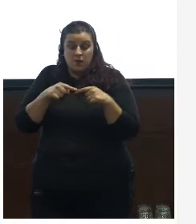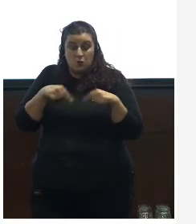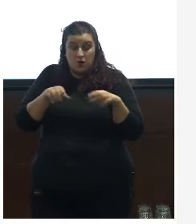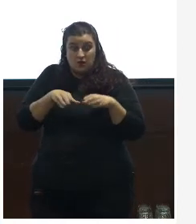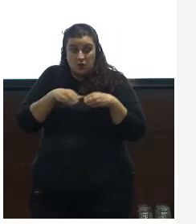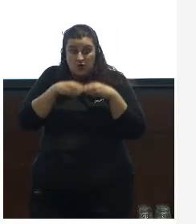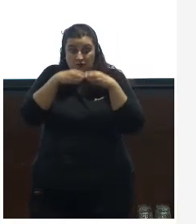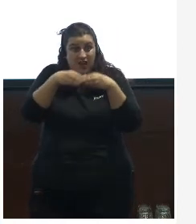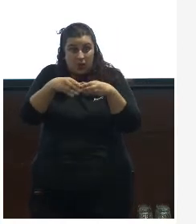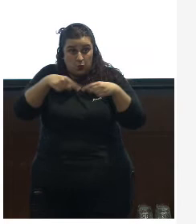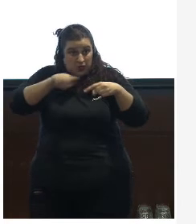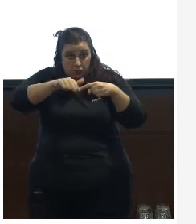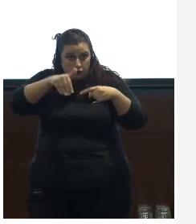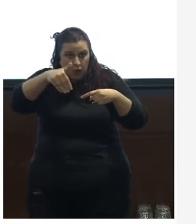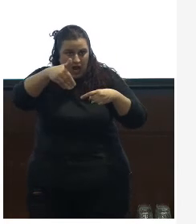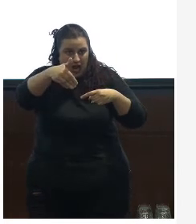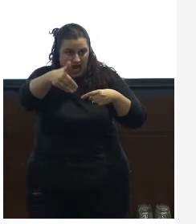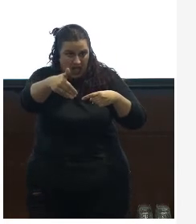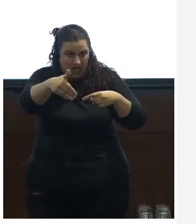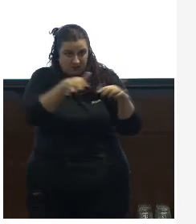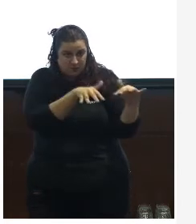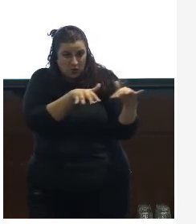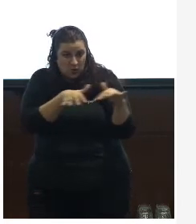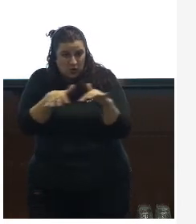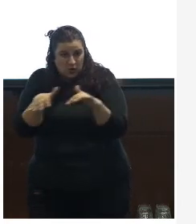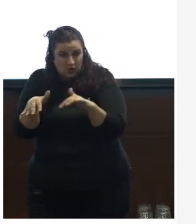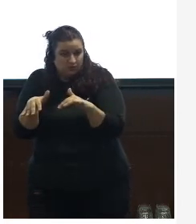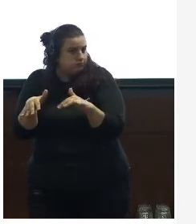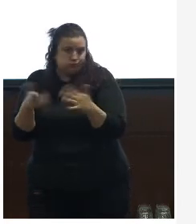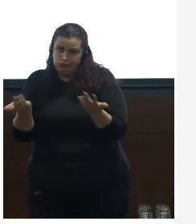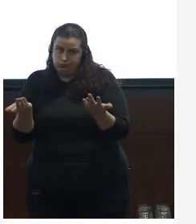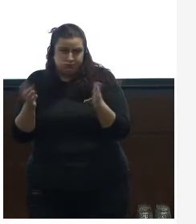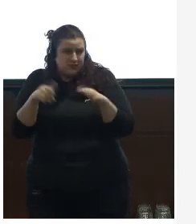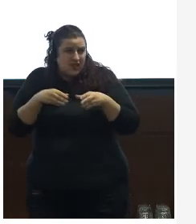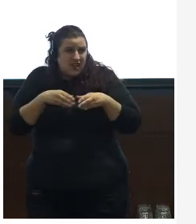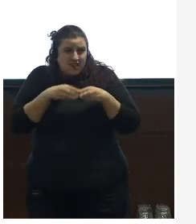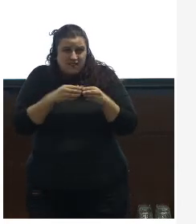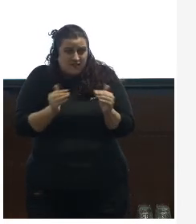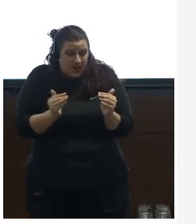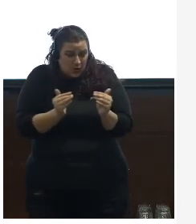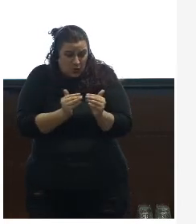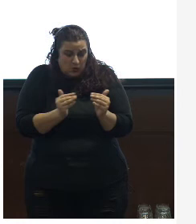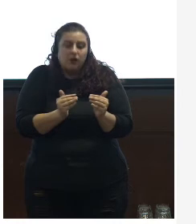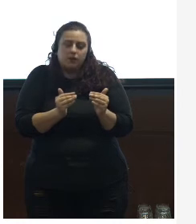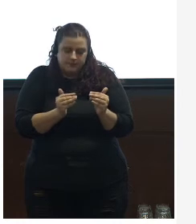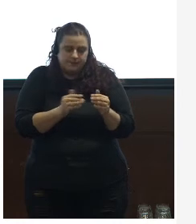ship to the port. Why can we get 5,000 people from one side of the world